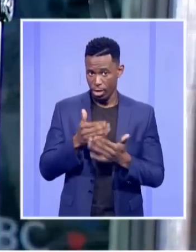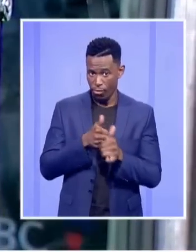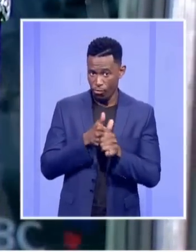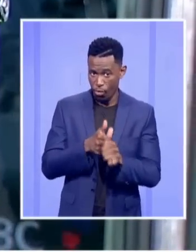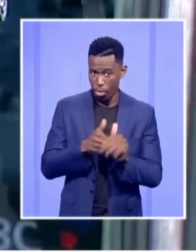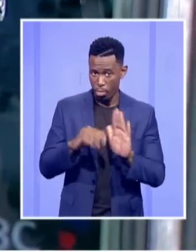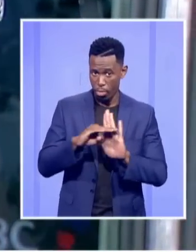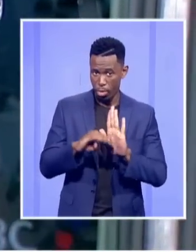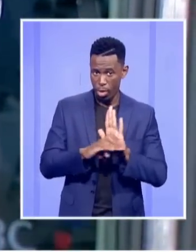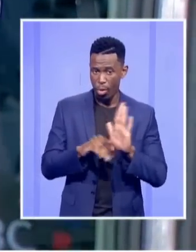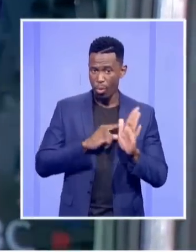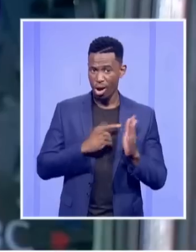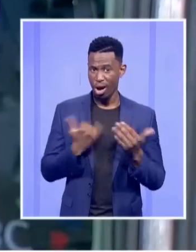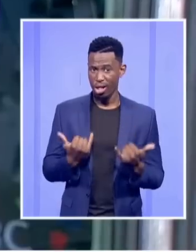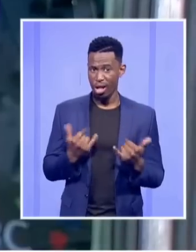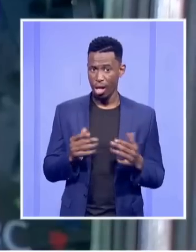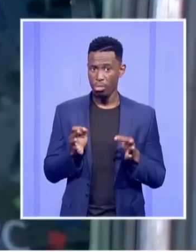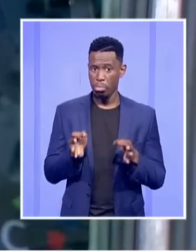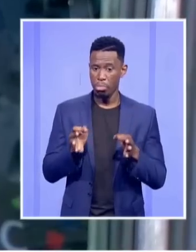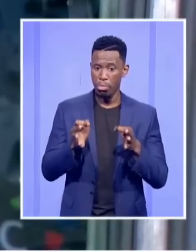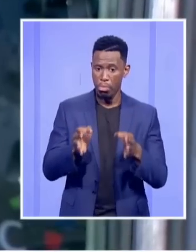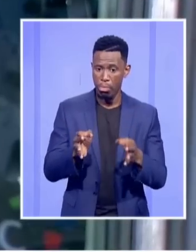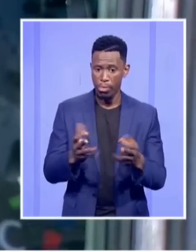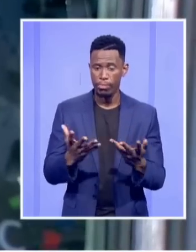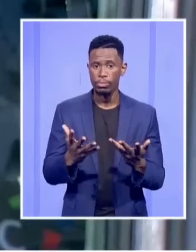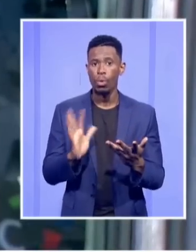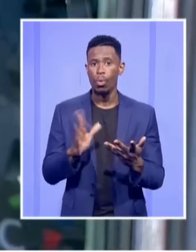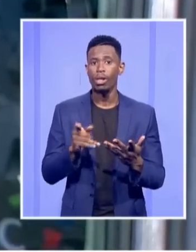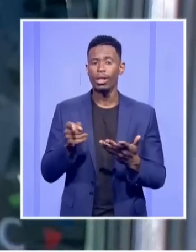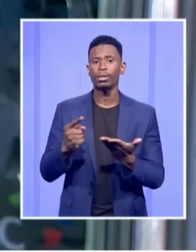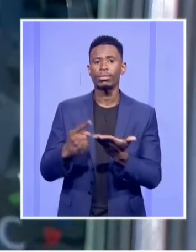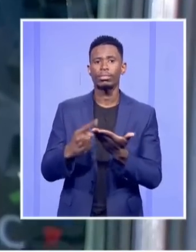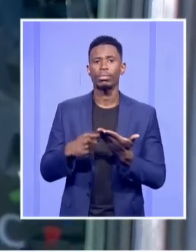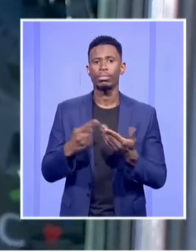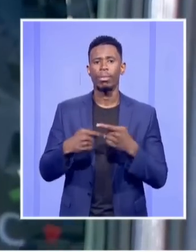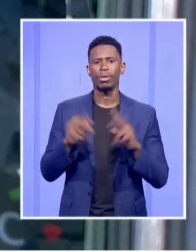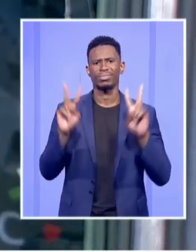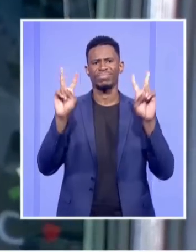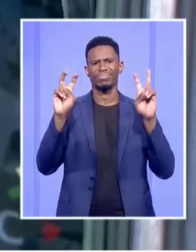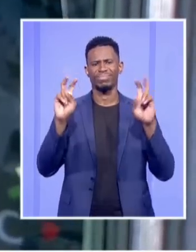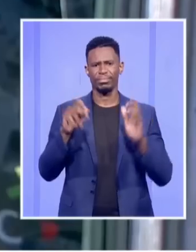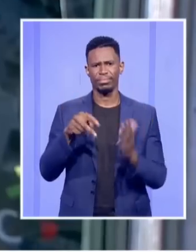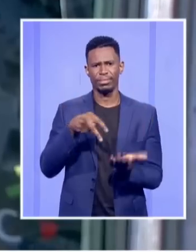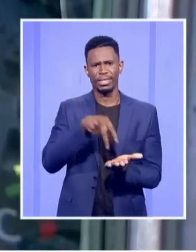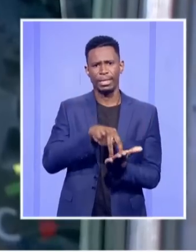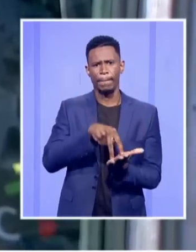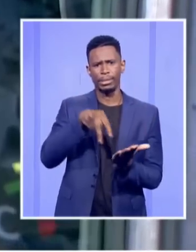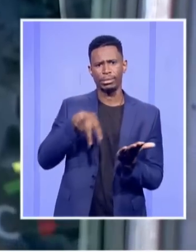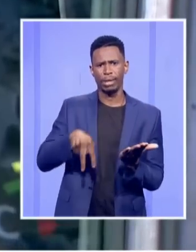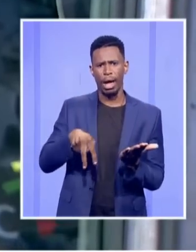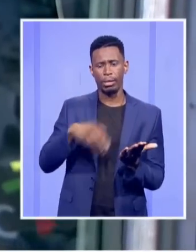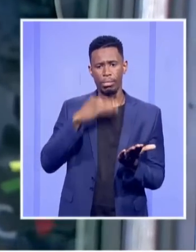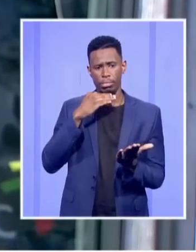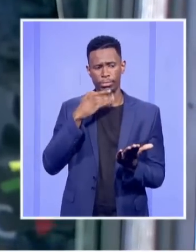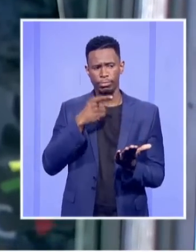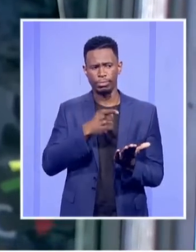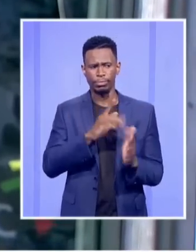delays, the step aside rule, part of the scheduled discussion around amendments to the party's constitution,